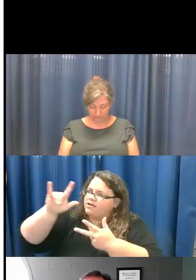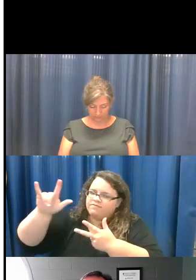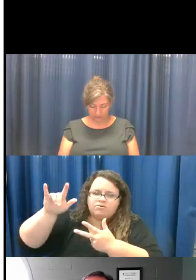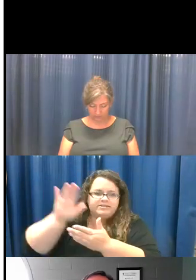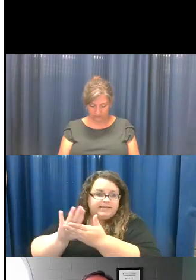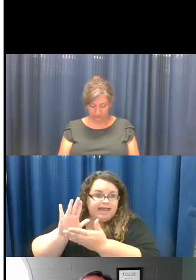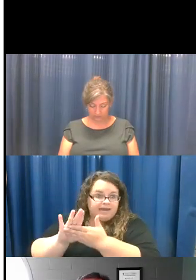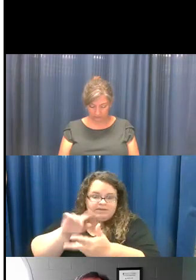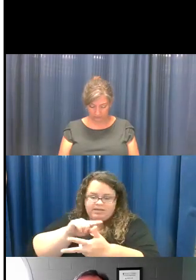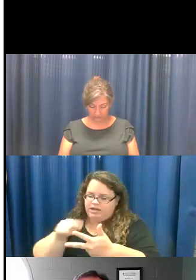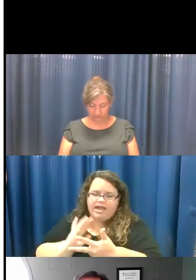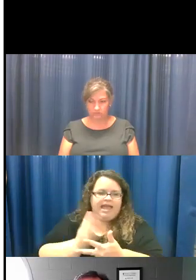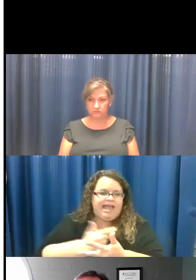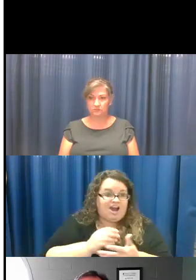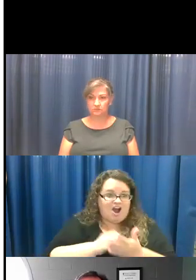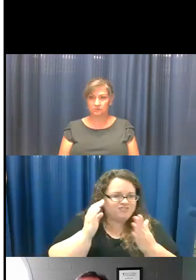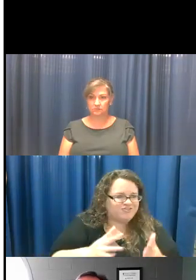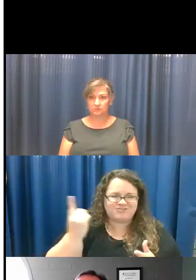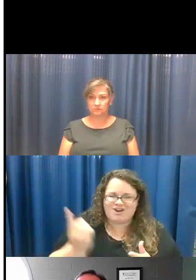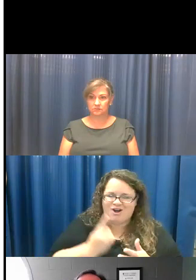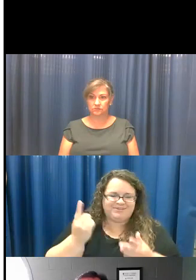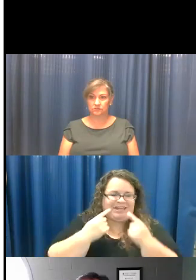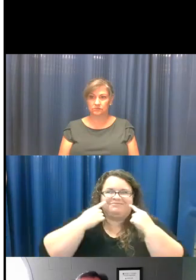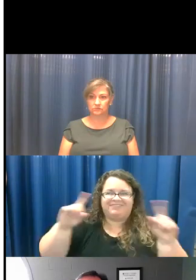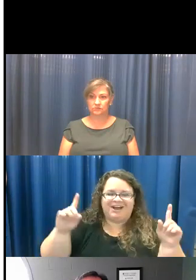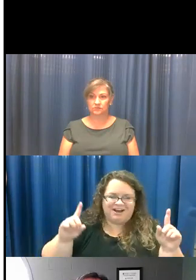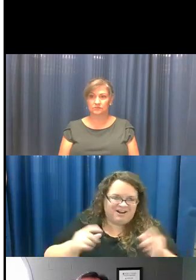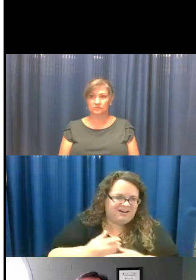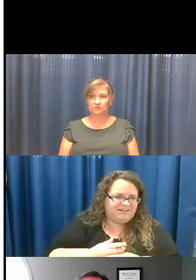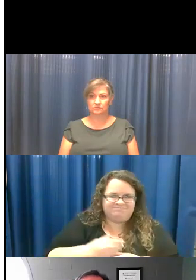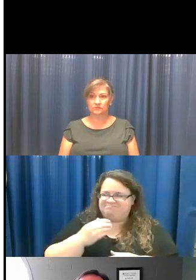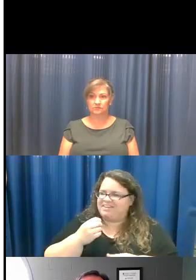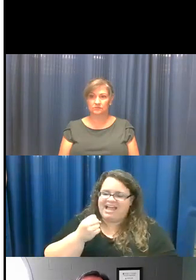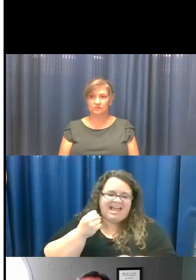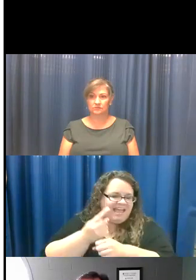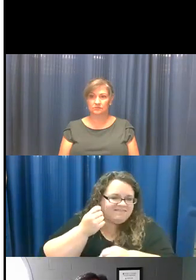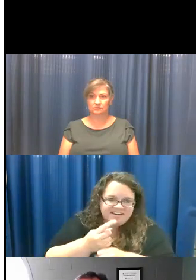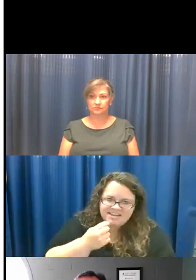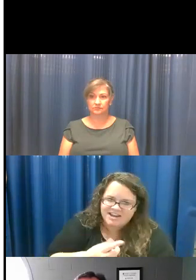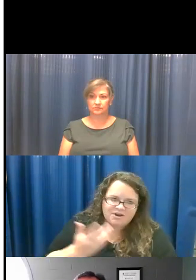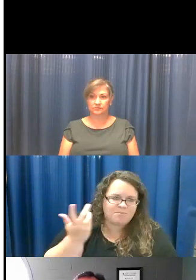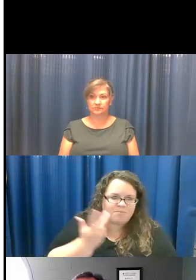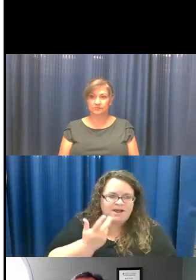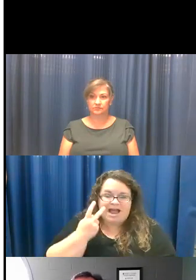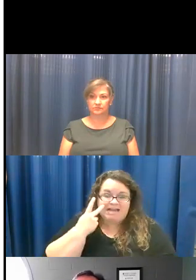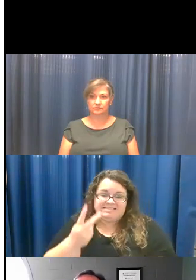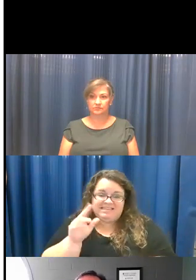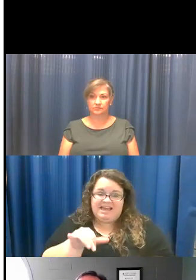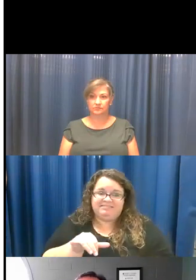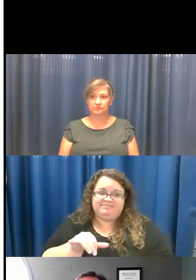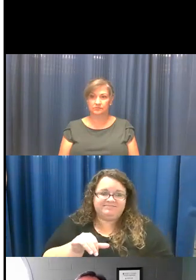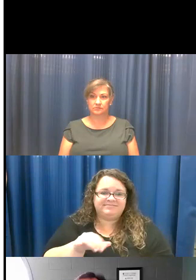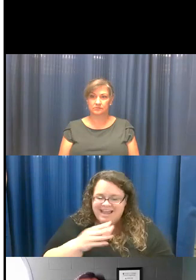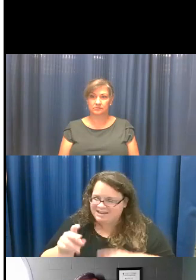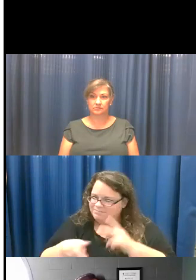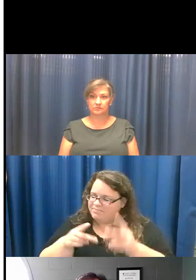students absolutely shine in this environment. Year after year, I see this and hear it from people of